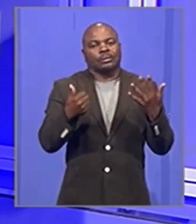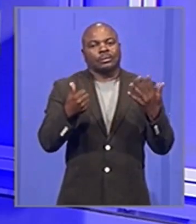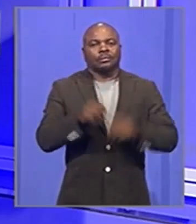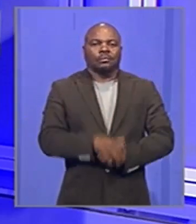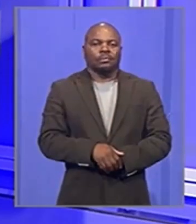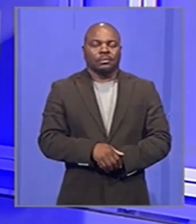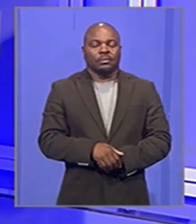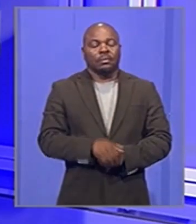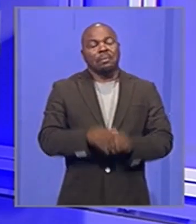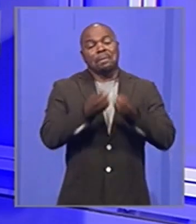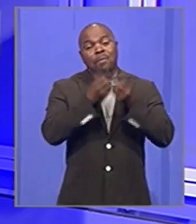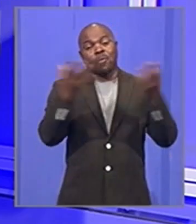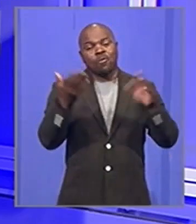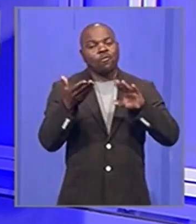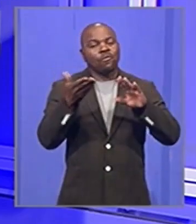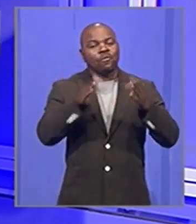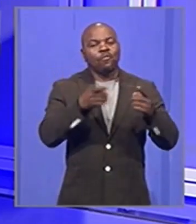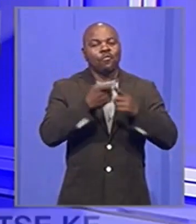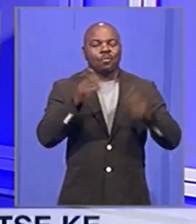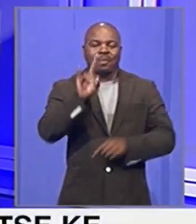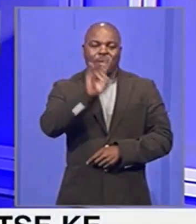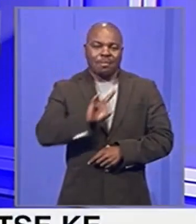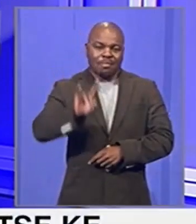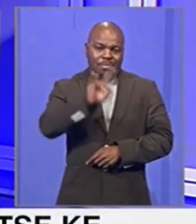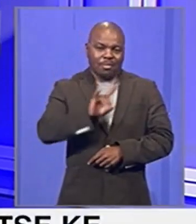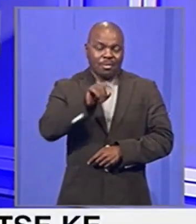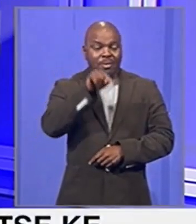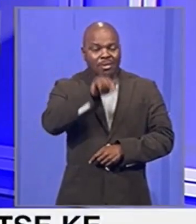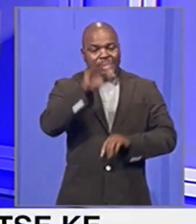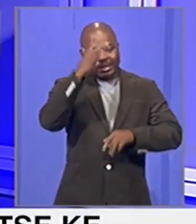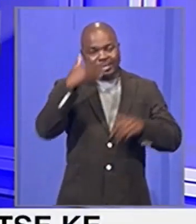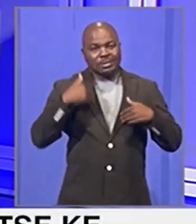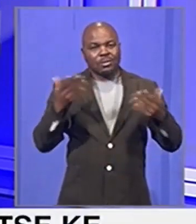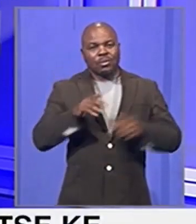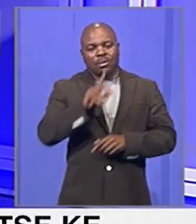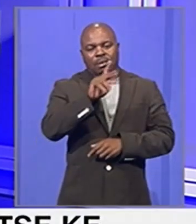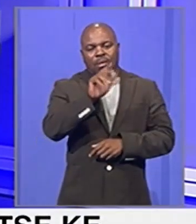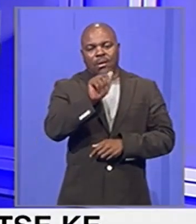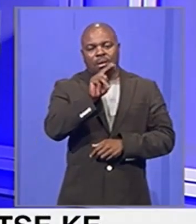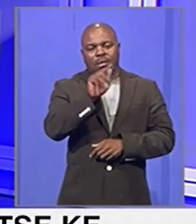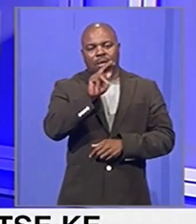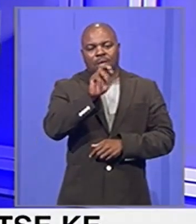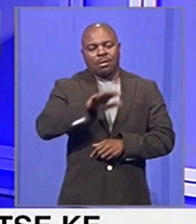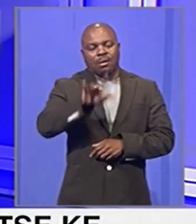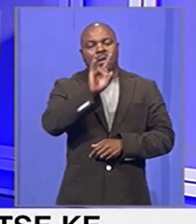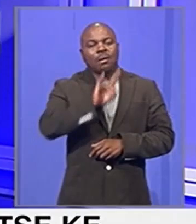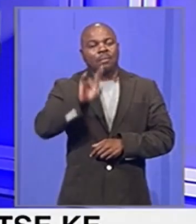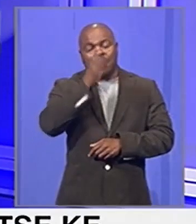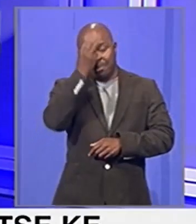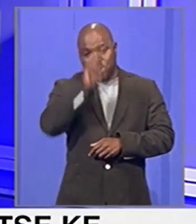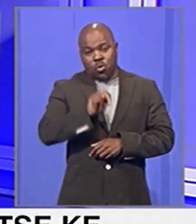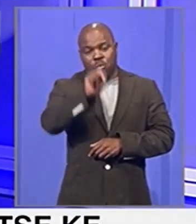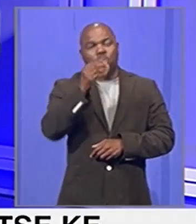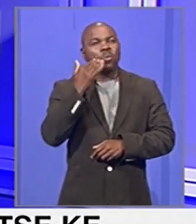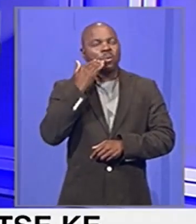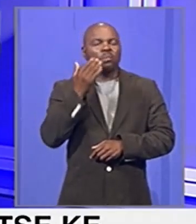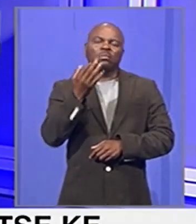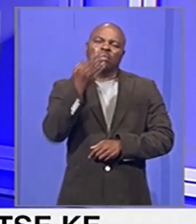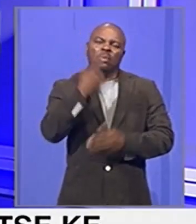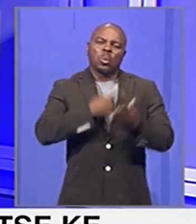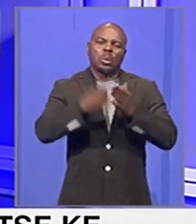20 mme bongata ba bona ke ba Hammanskraal. Bohloko bona bo qadile kanana hona Hammanskraal ka leboya ho Pretoria dibeke tse ka bang tse tharo